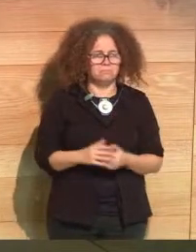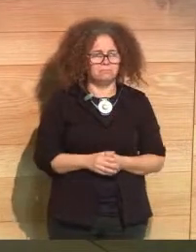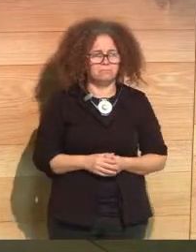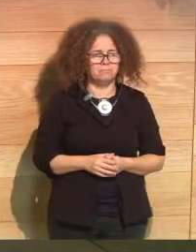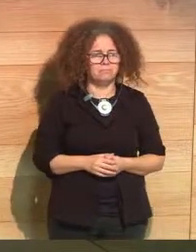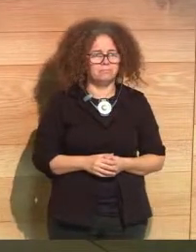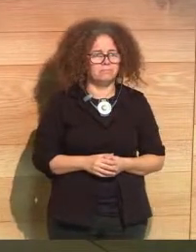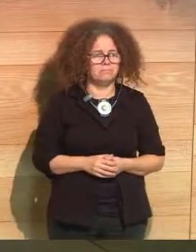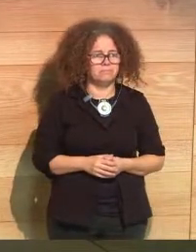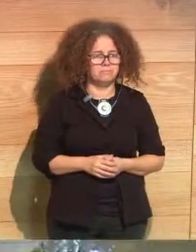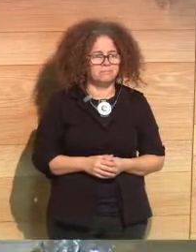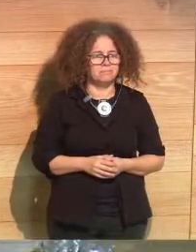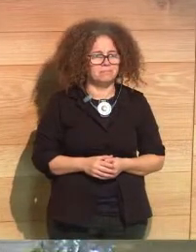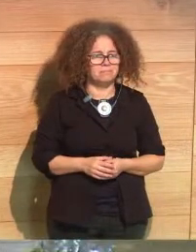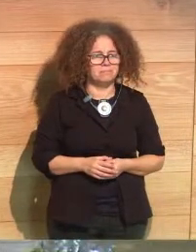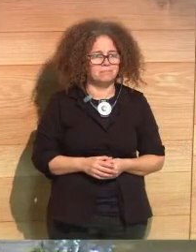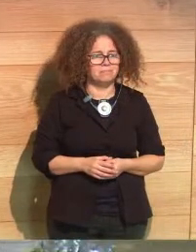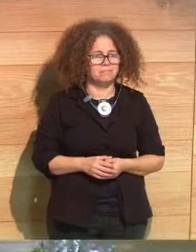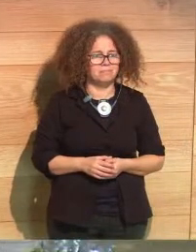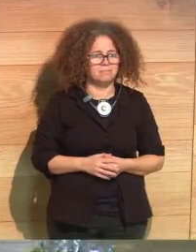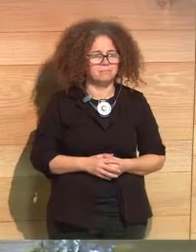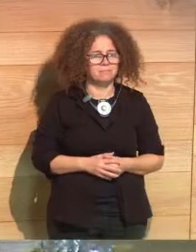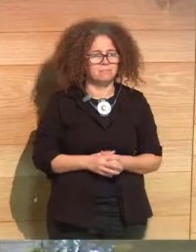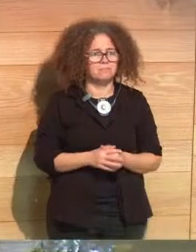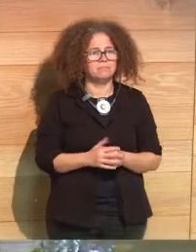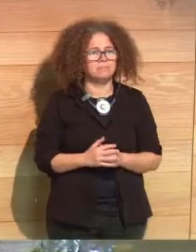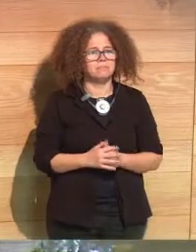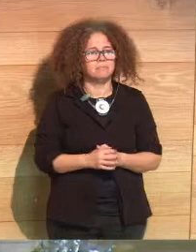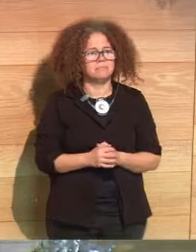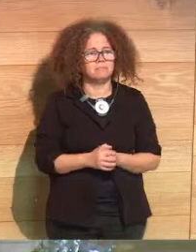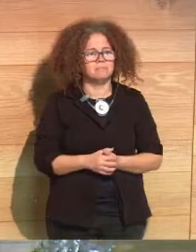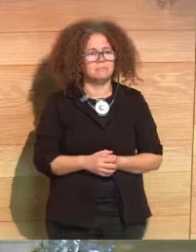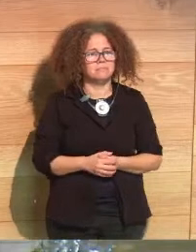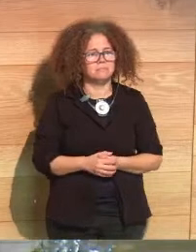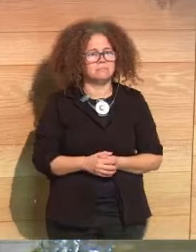Perfecto, pues si os parece... Okay, so...